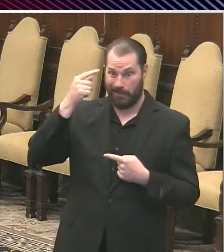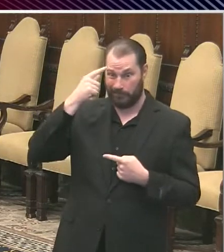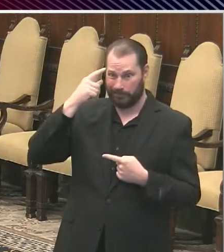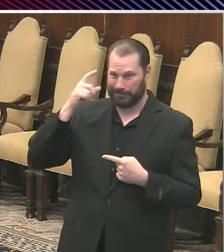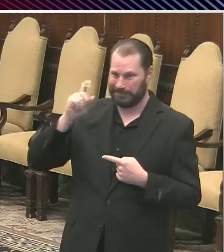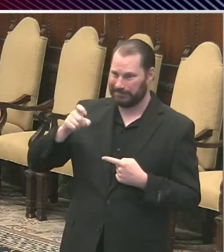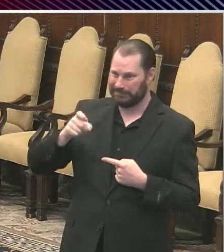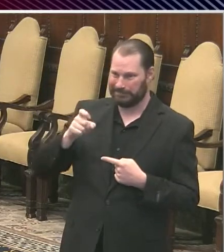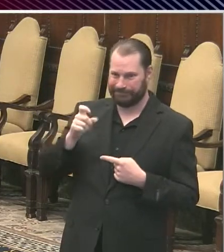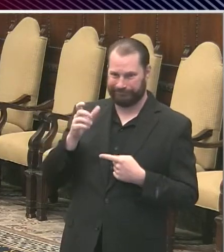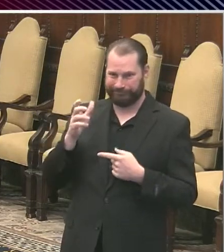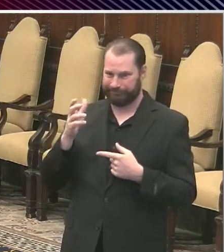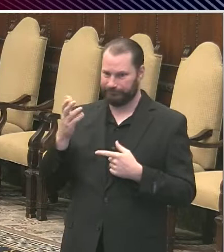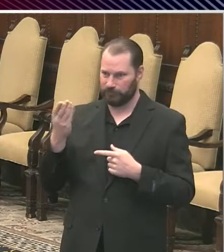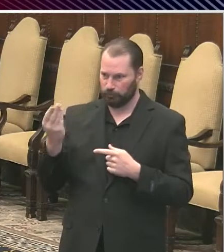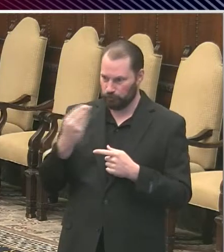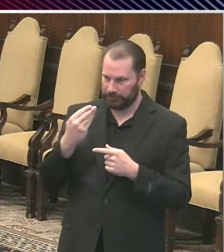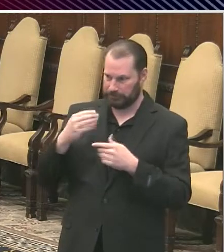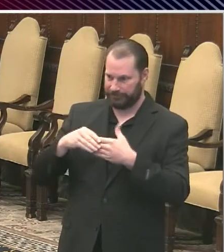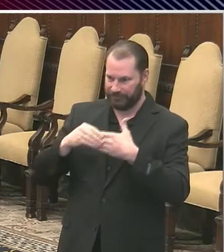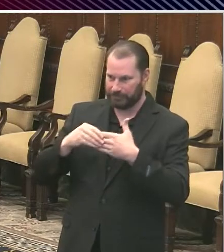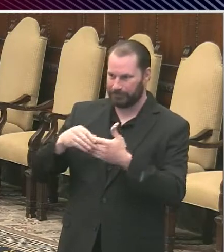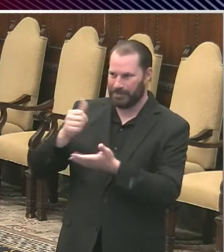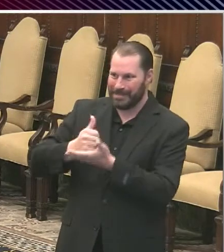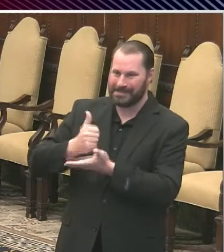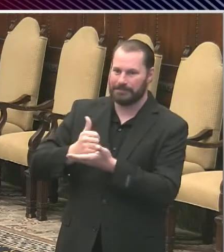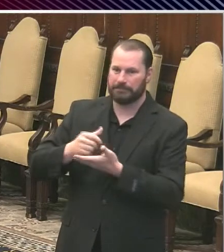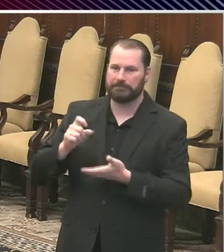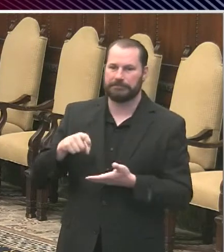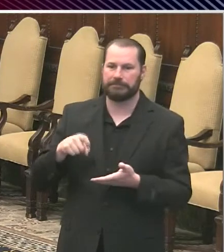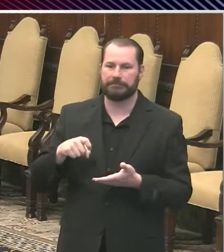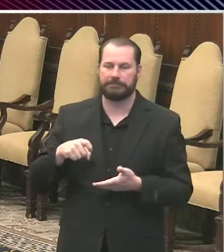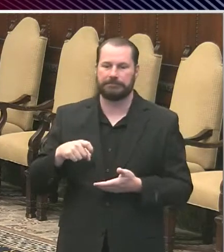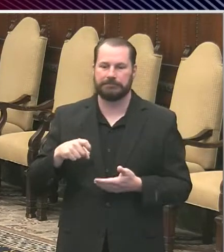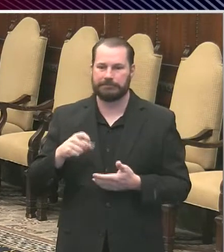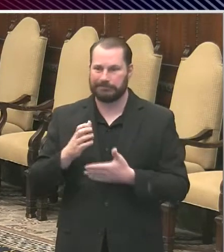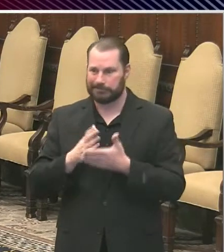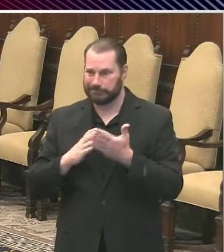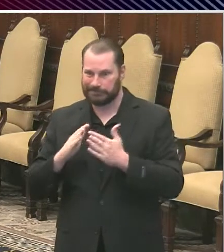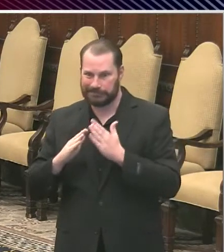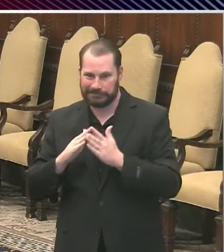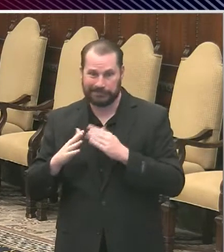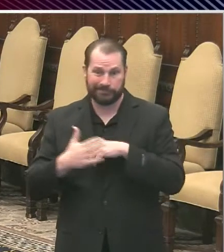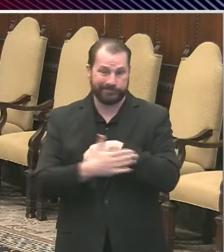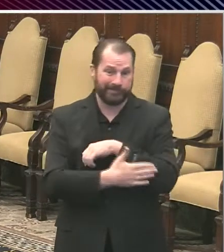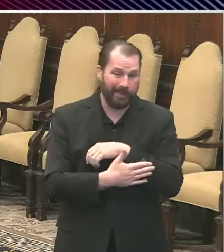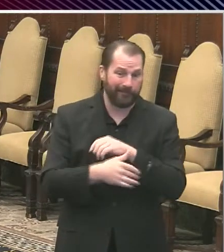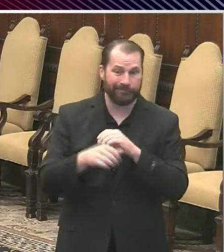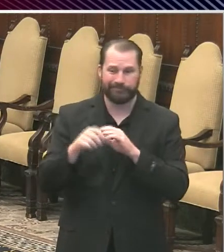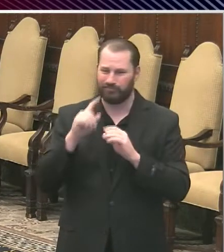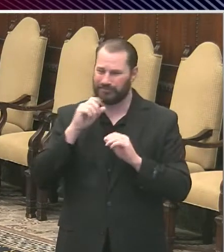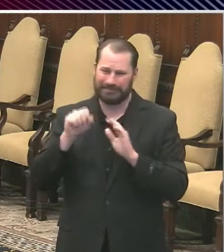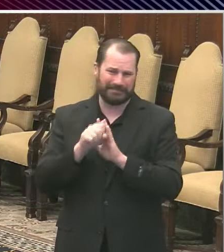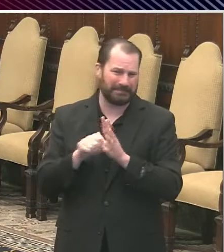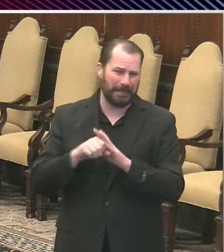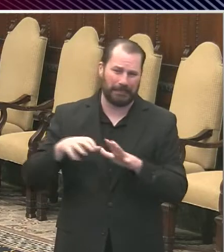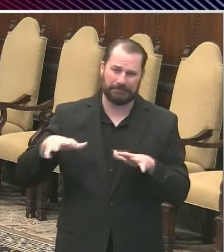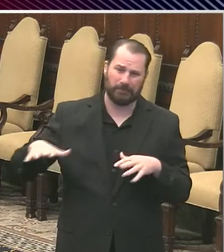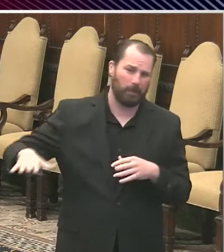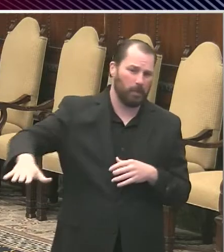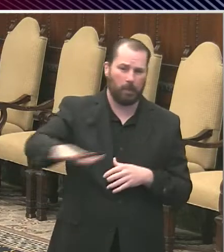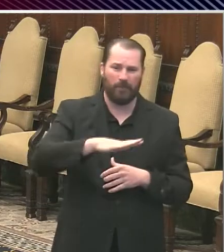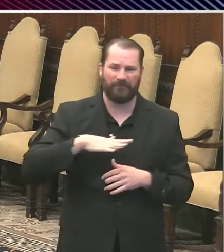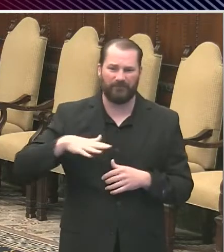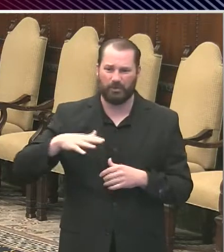resulted from the economic disruption. Without it, cities, counties, and states across the country will be facing a total of